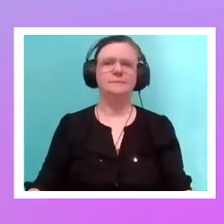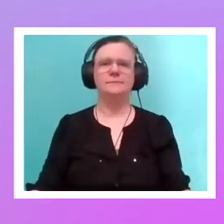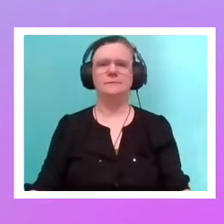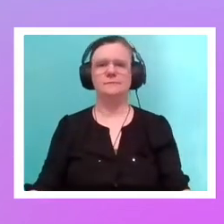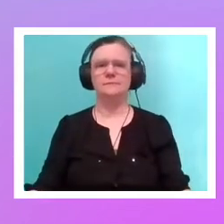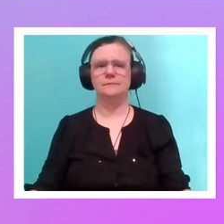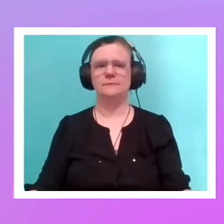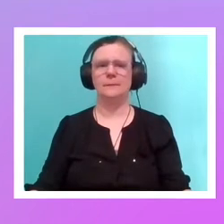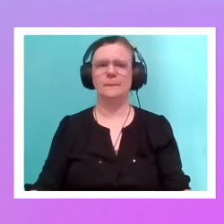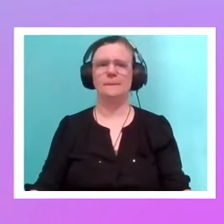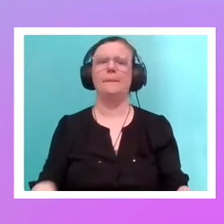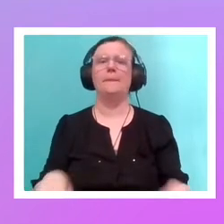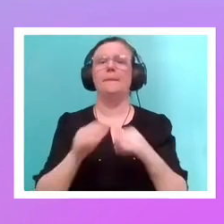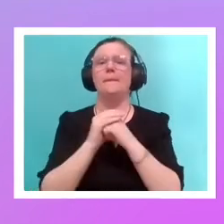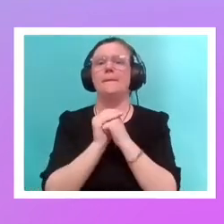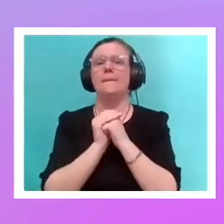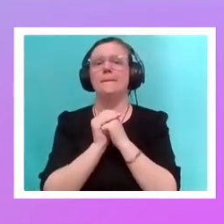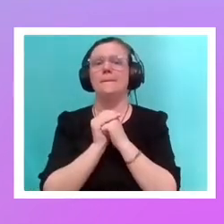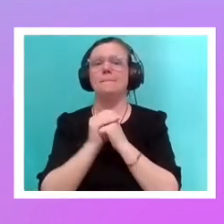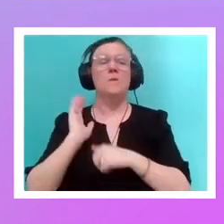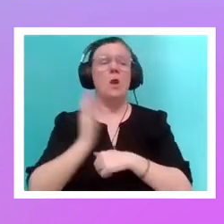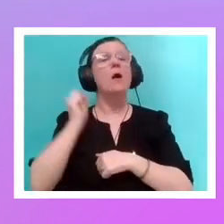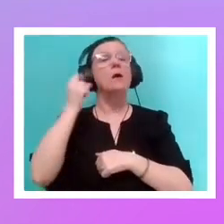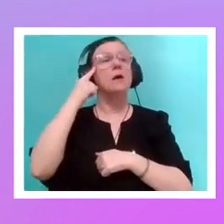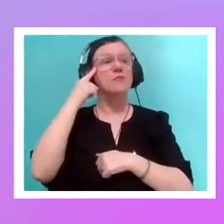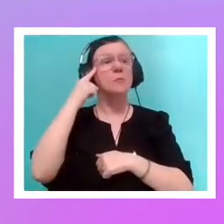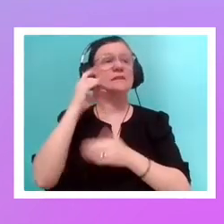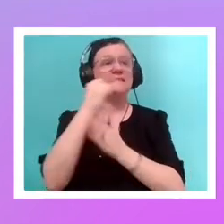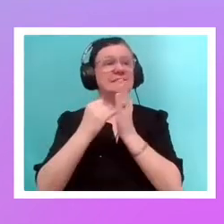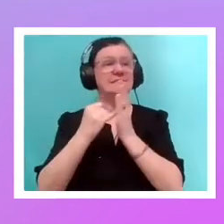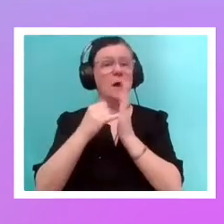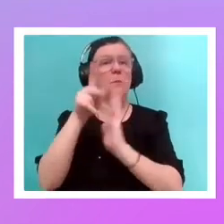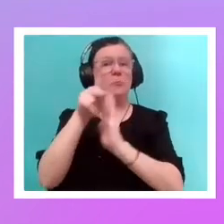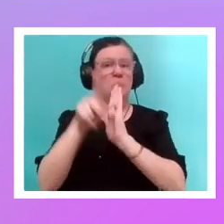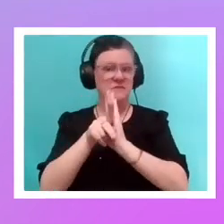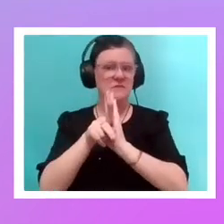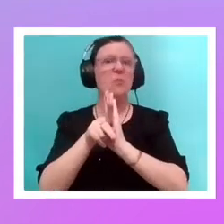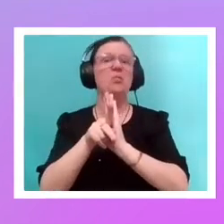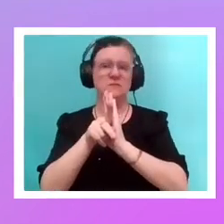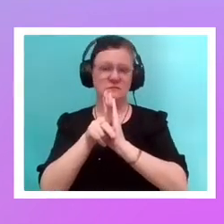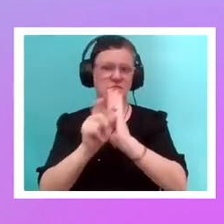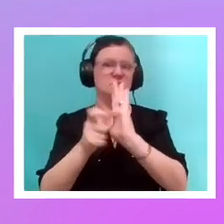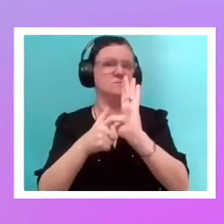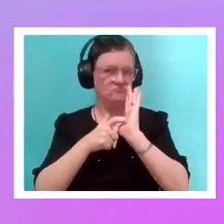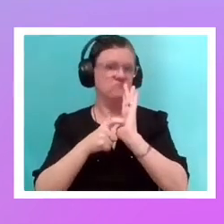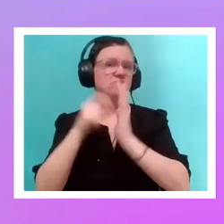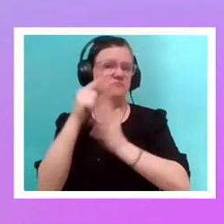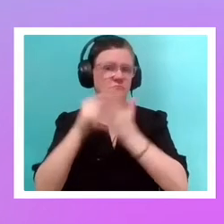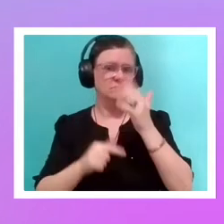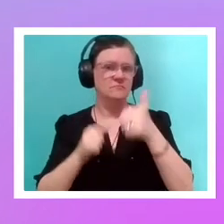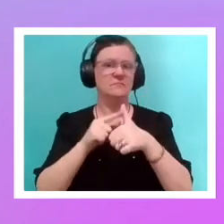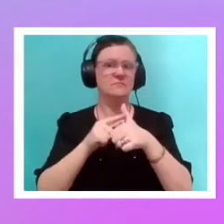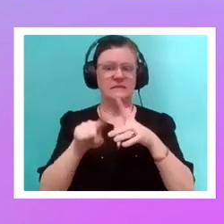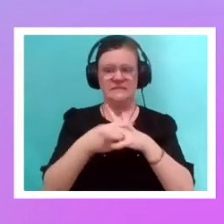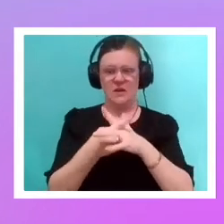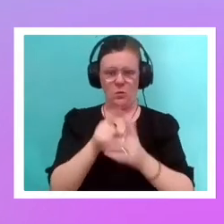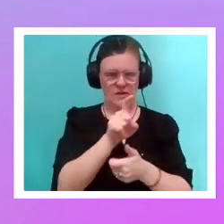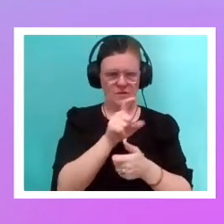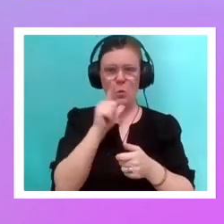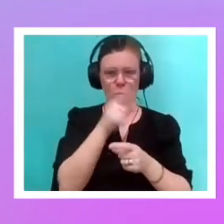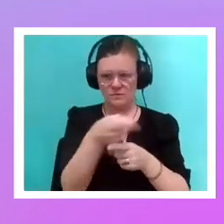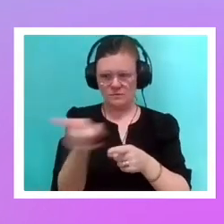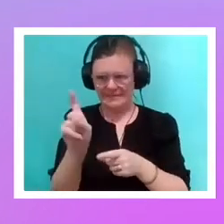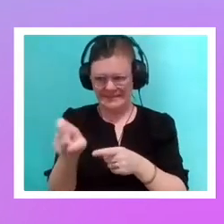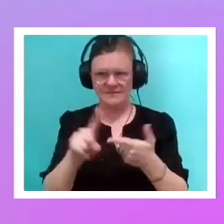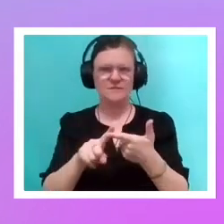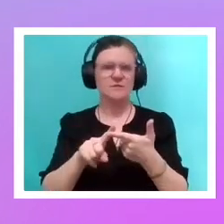Accessibility is something that's embedded in the government design principles. I'll read these out. It says, 1, start with needs. 2, do